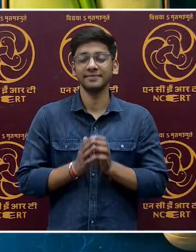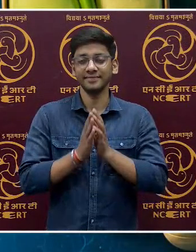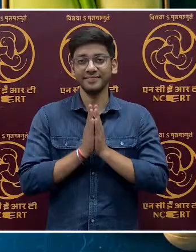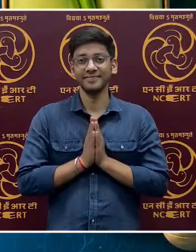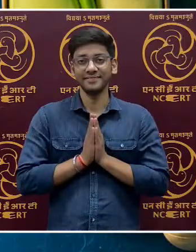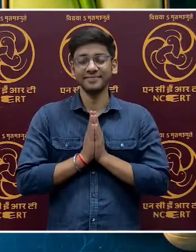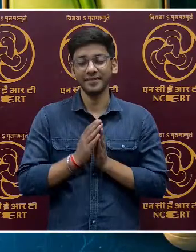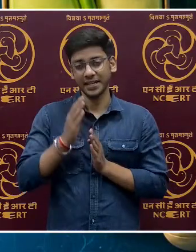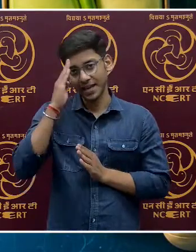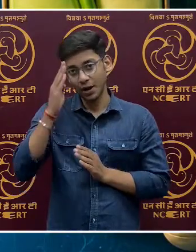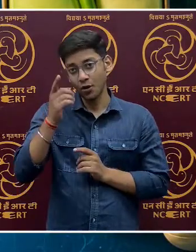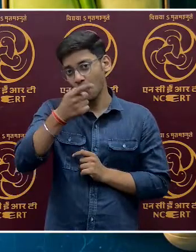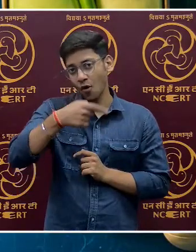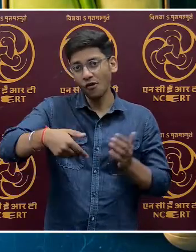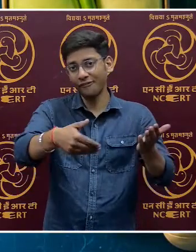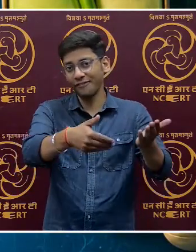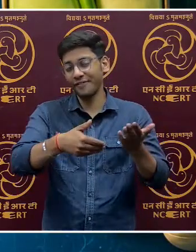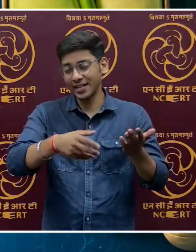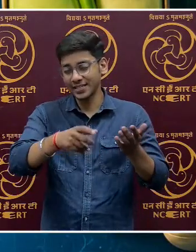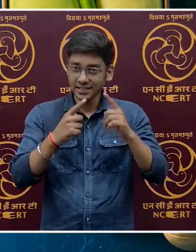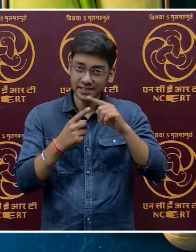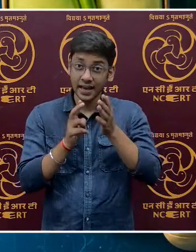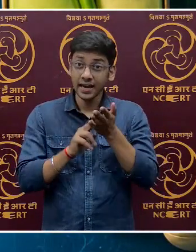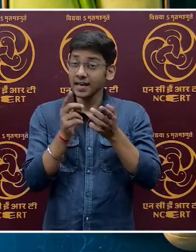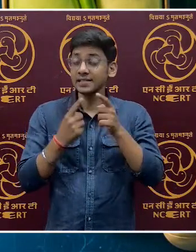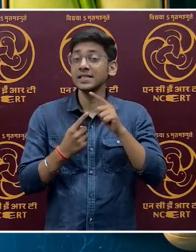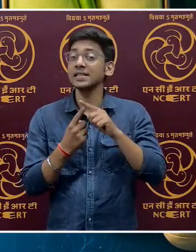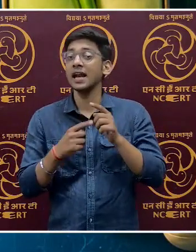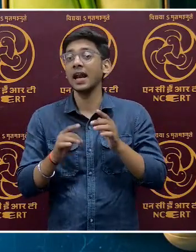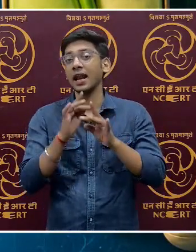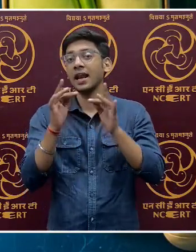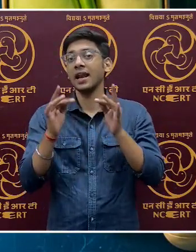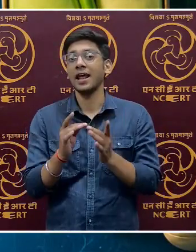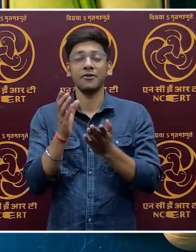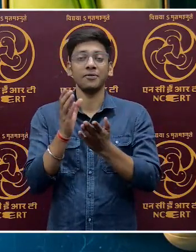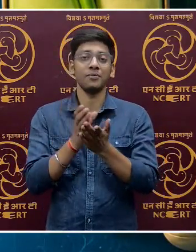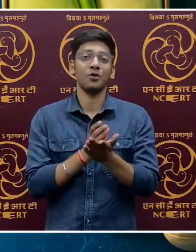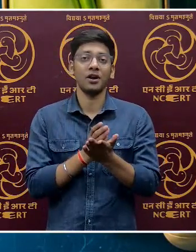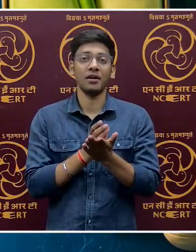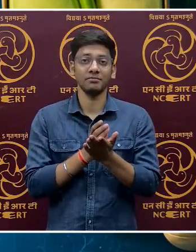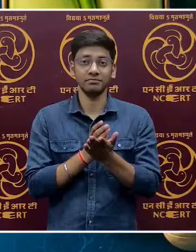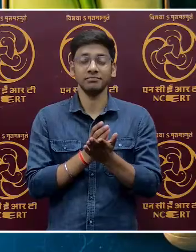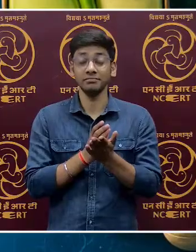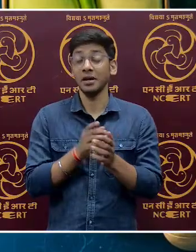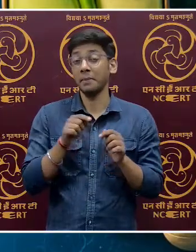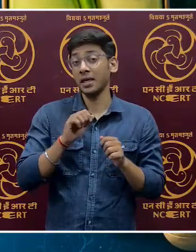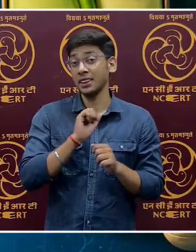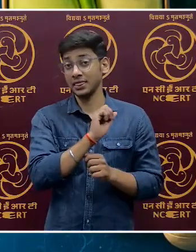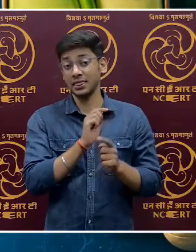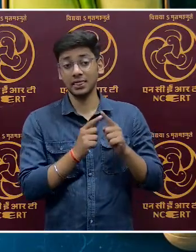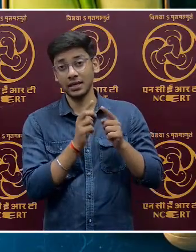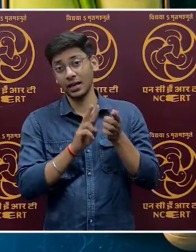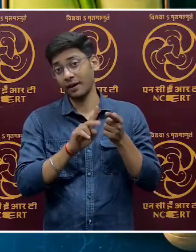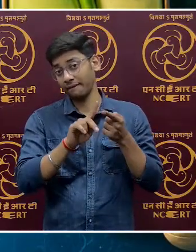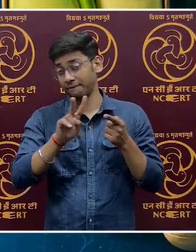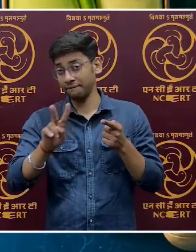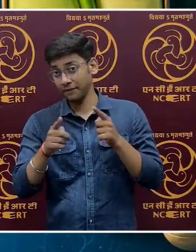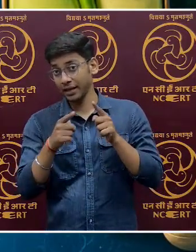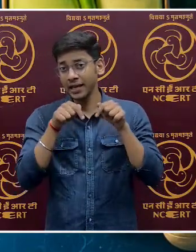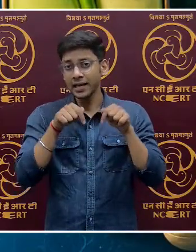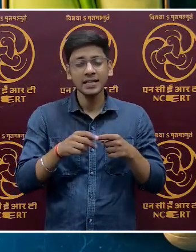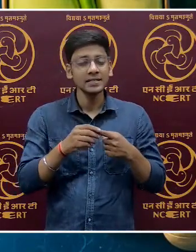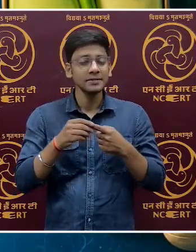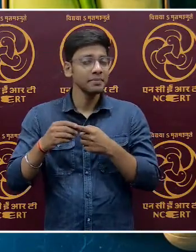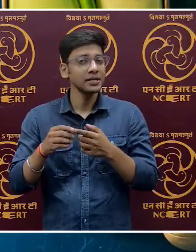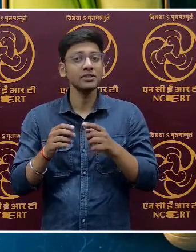Namaskar, hello and a very warm welcome to CIET NCERT's live phone and interactive program. I'm Tanvi Khurana and this is our